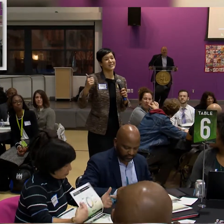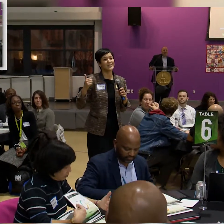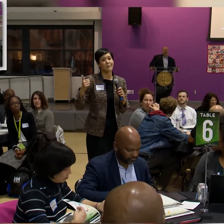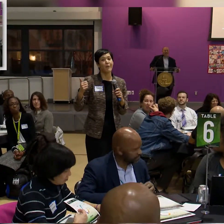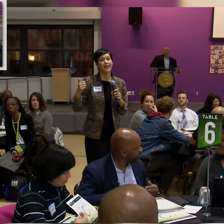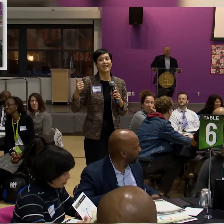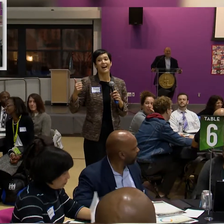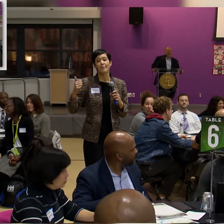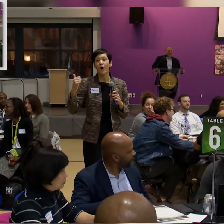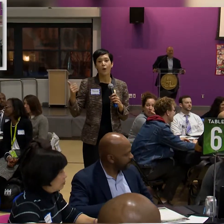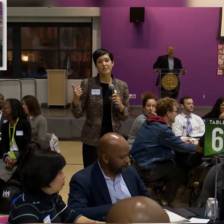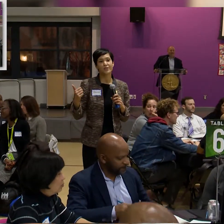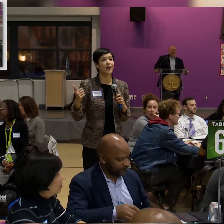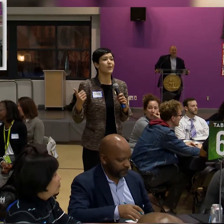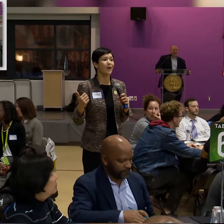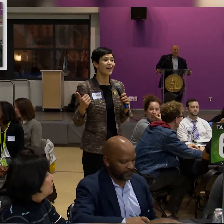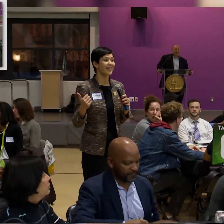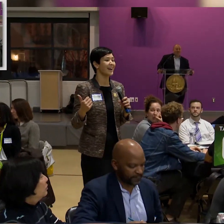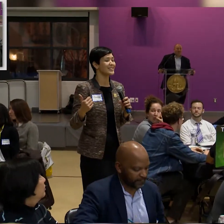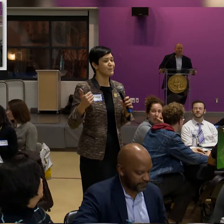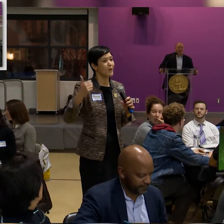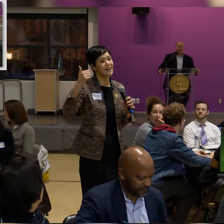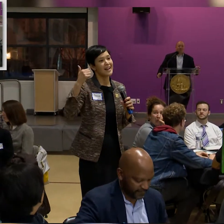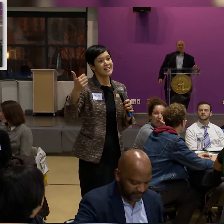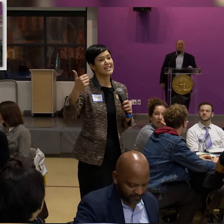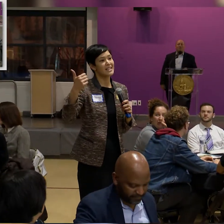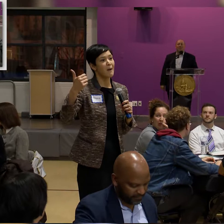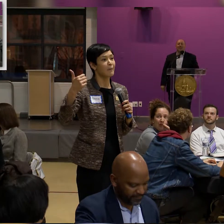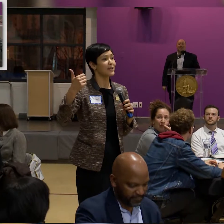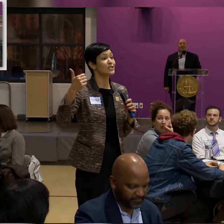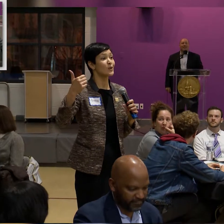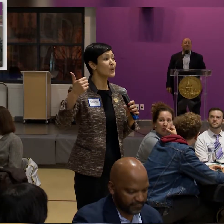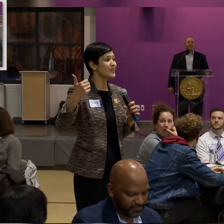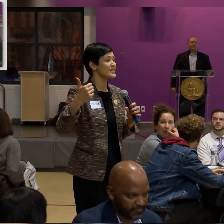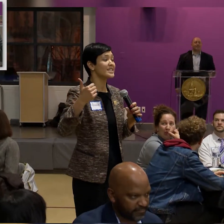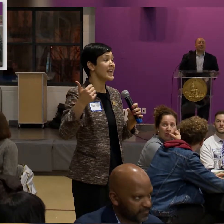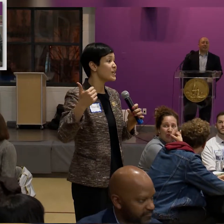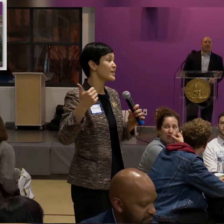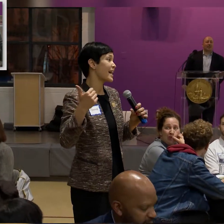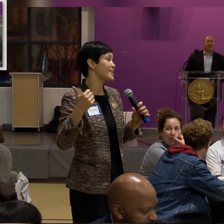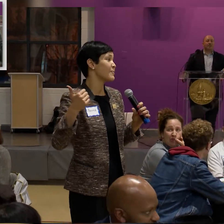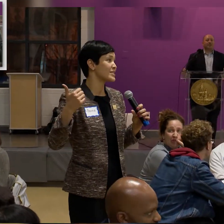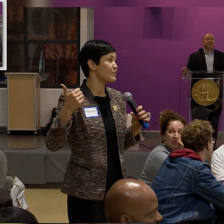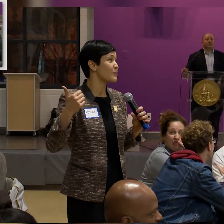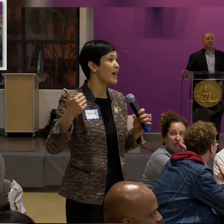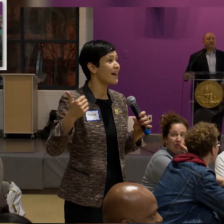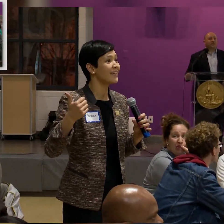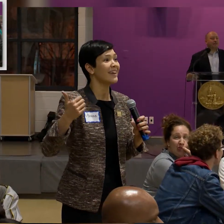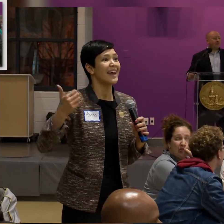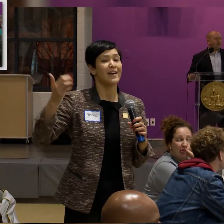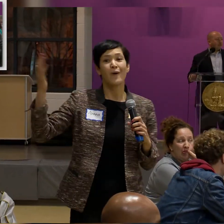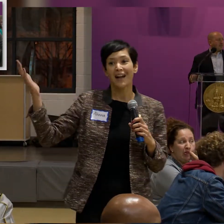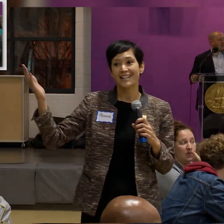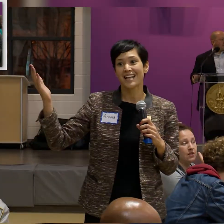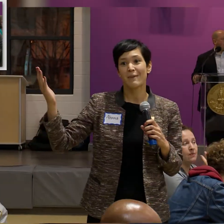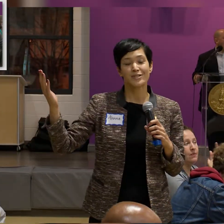get to support a whole bunch of great work. I support DC Public Schools. Thank you again to Principal Bell and Watkins Elementary